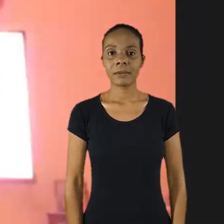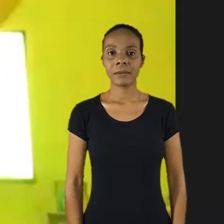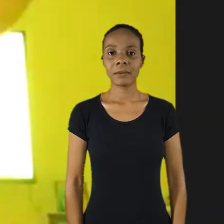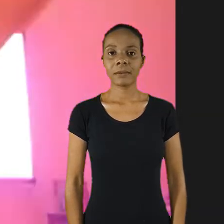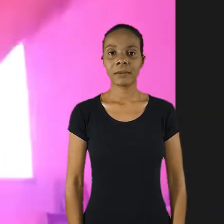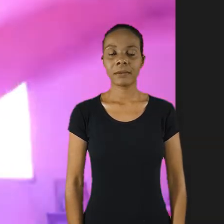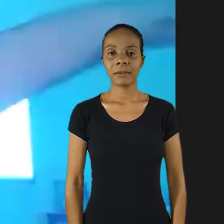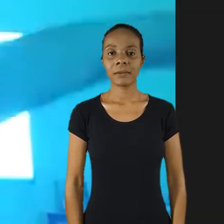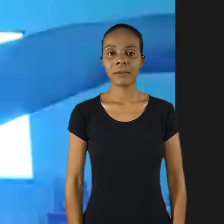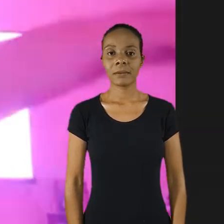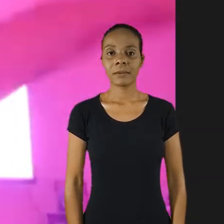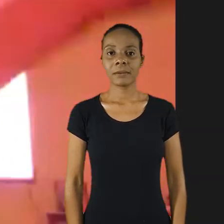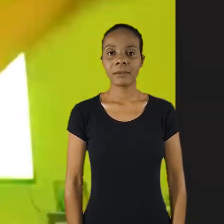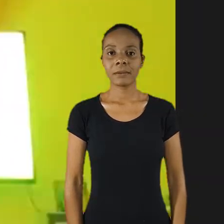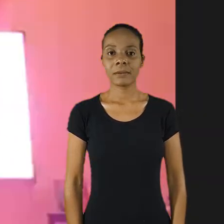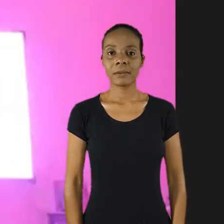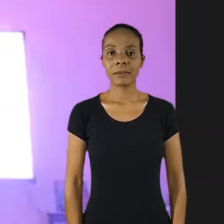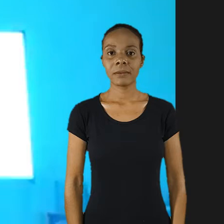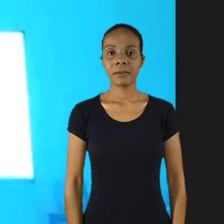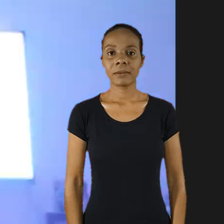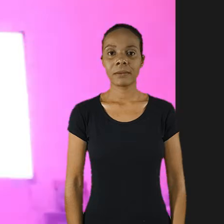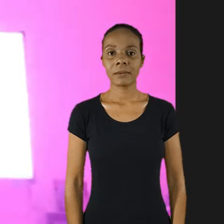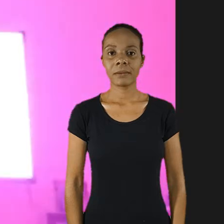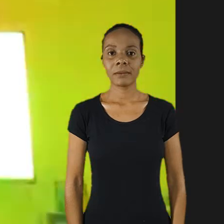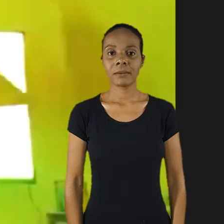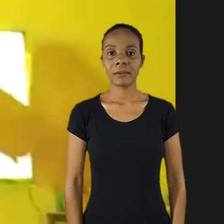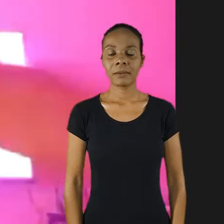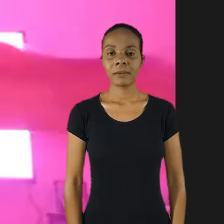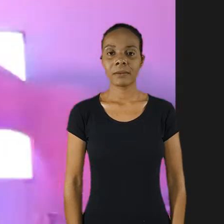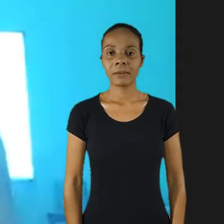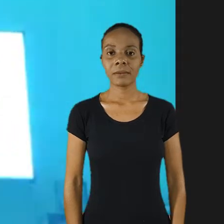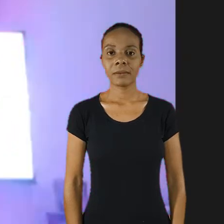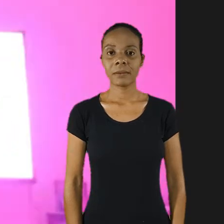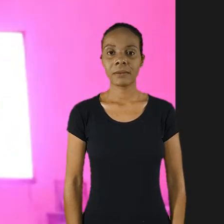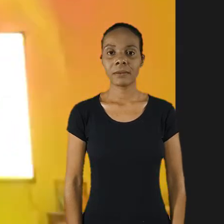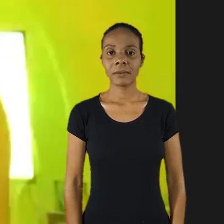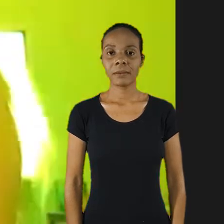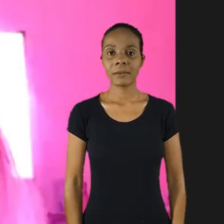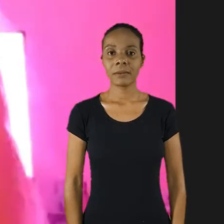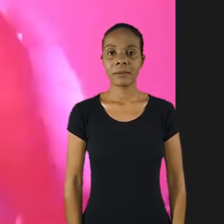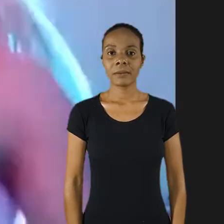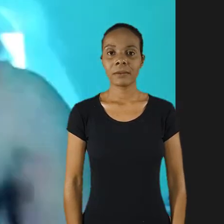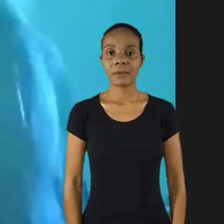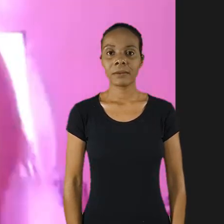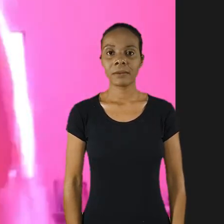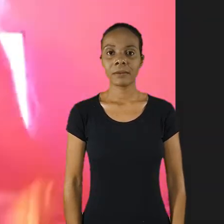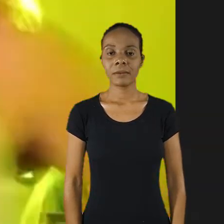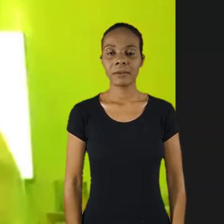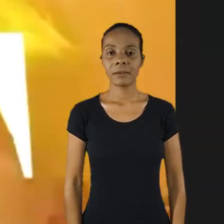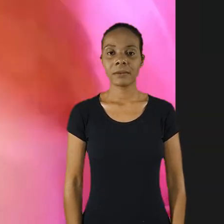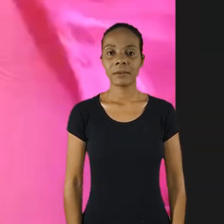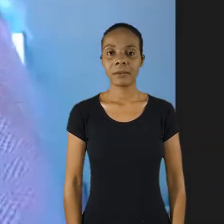commotion. Like a slumber body. No, no, no, you and I. We ain't gonna